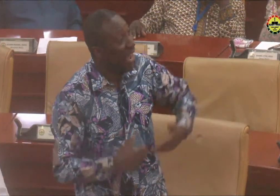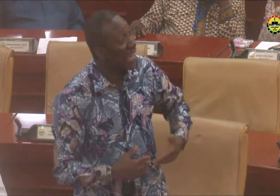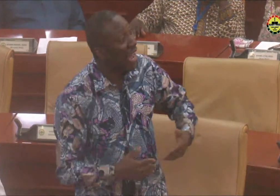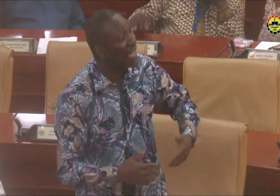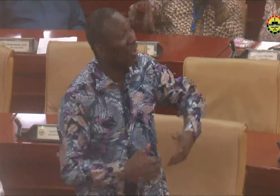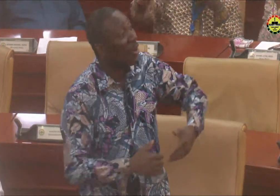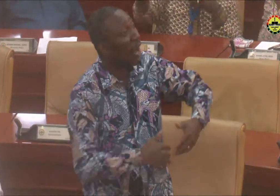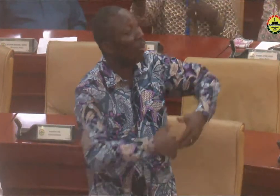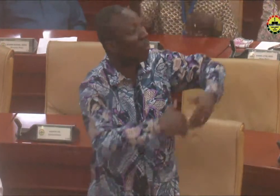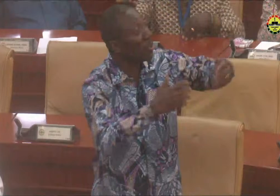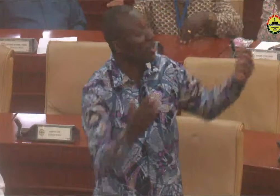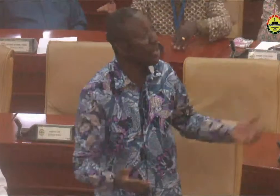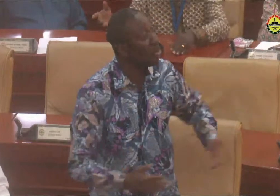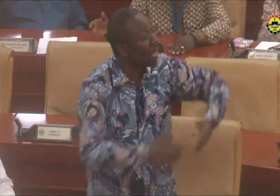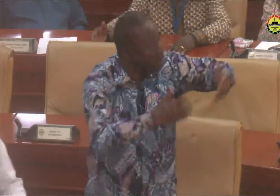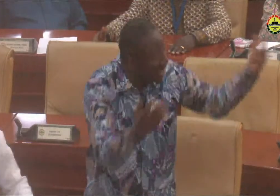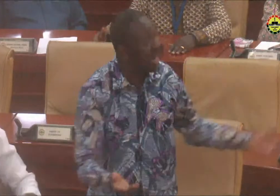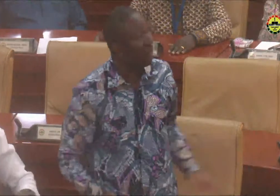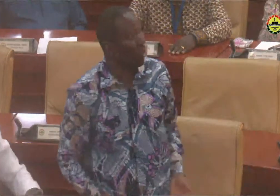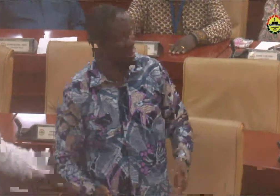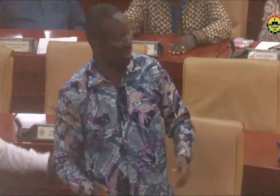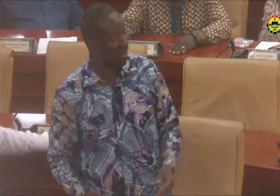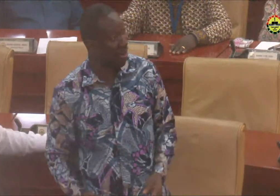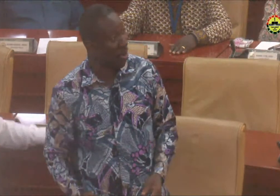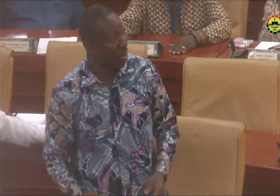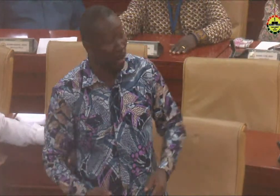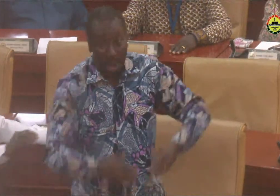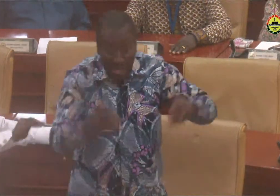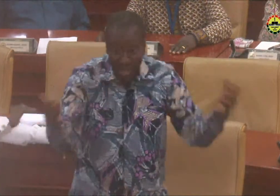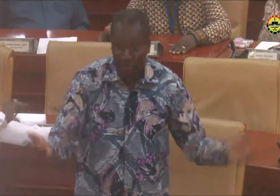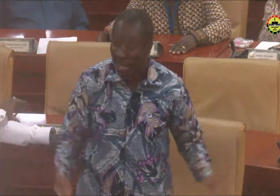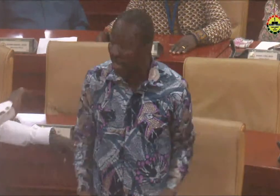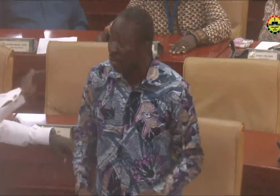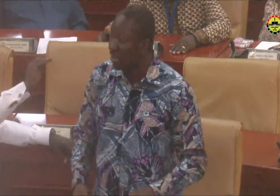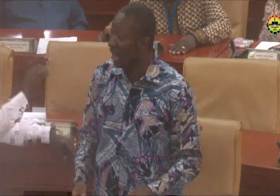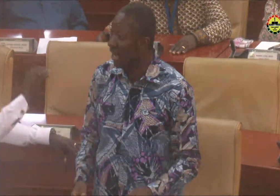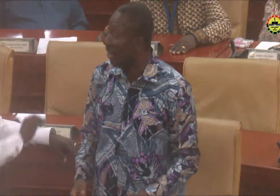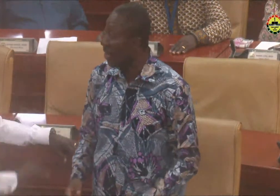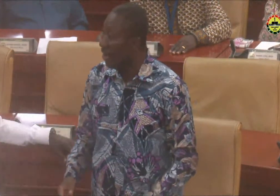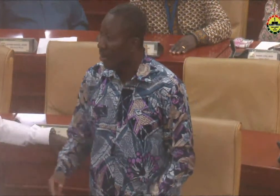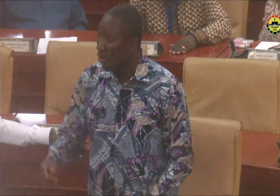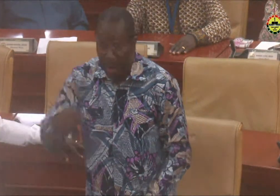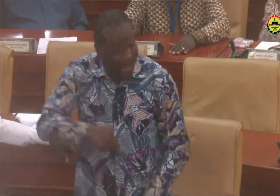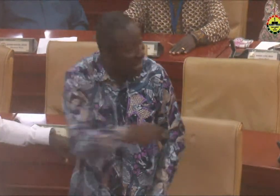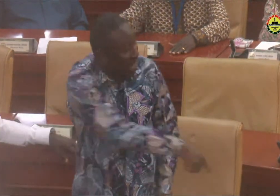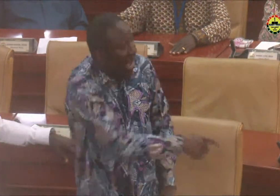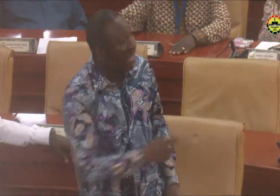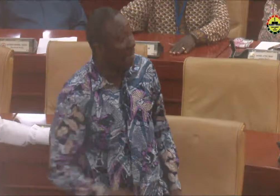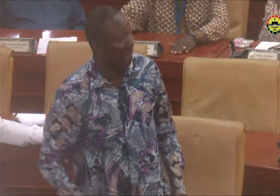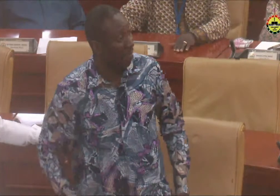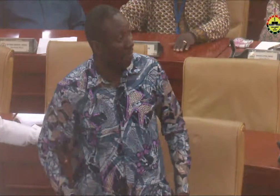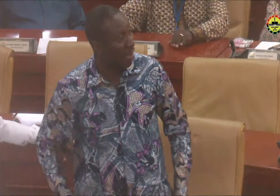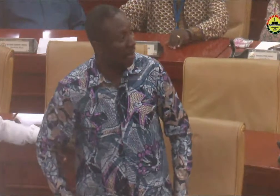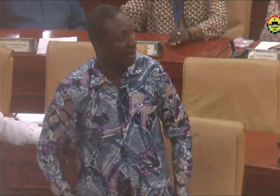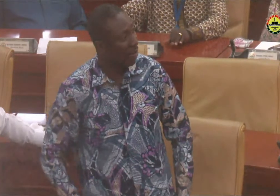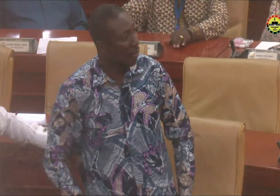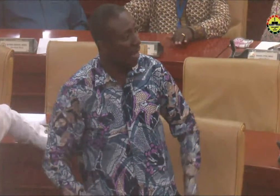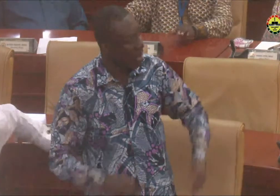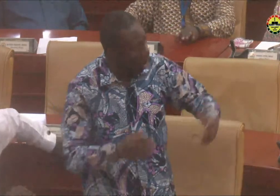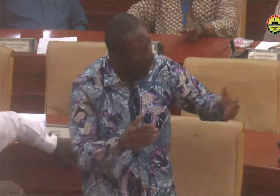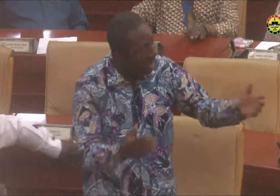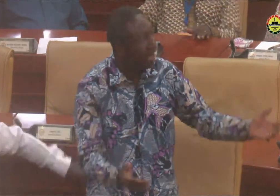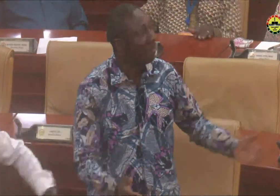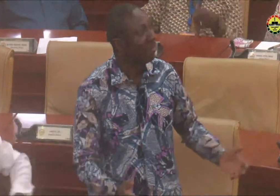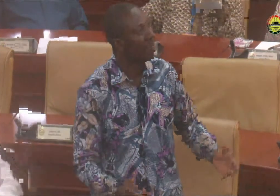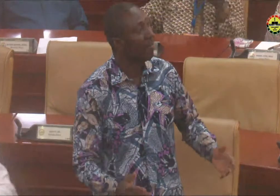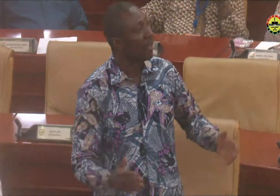side had an opportunity to express their views on matters of national concern. We didn't gag them. We